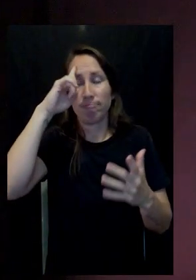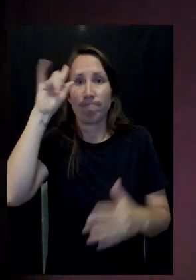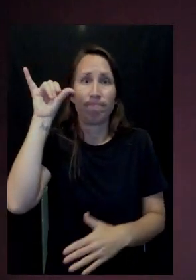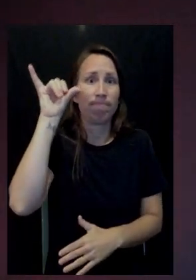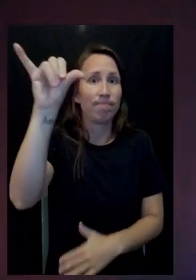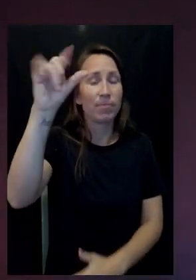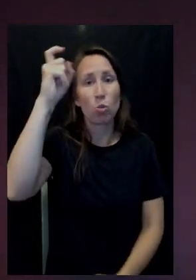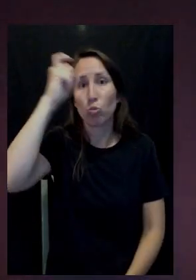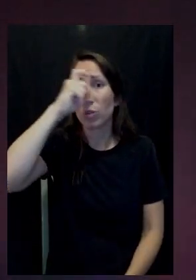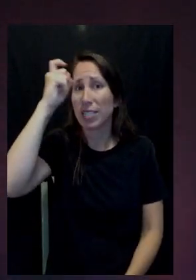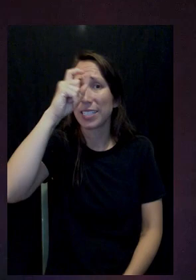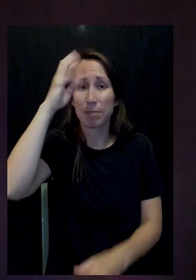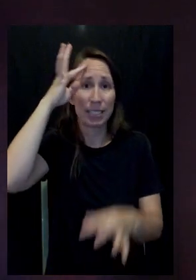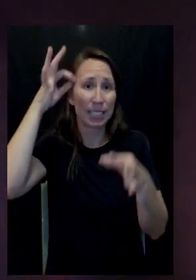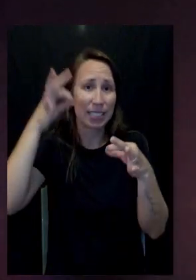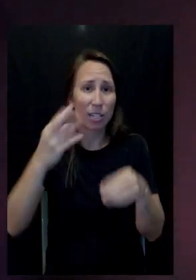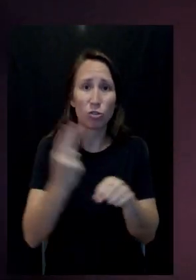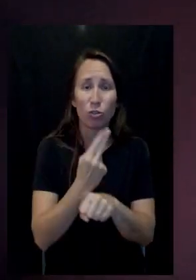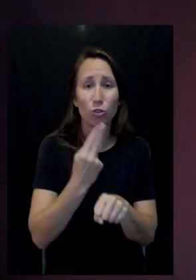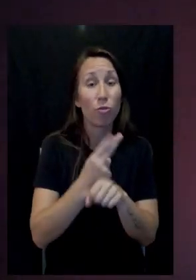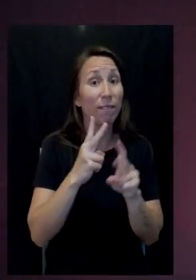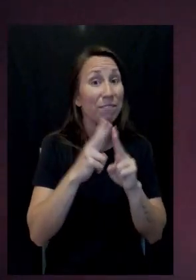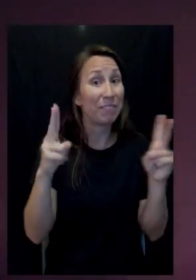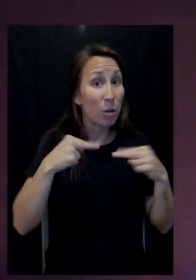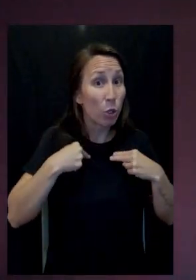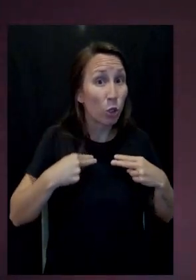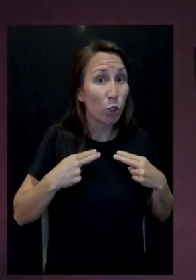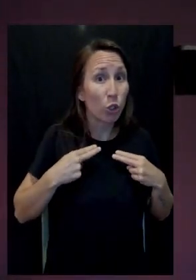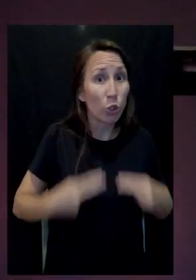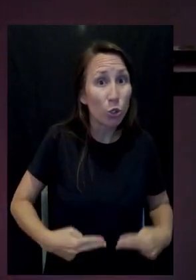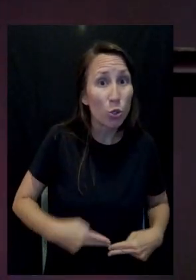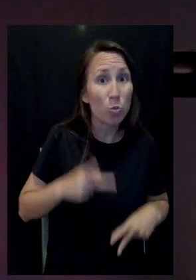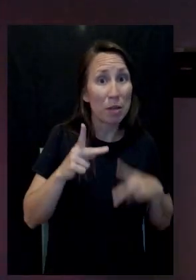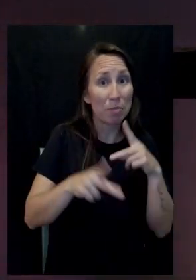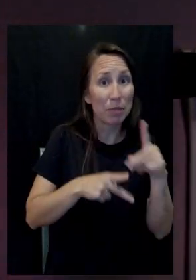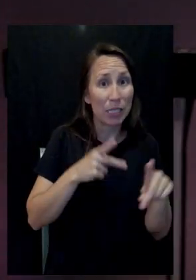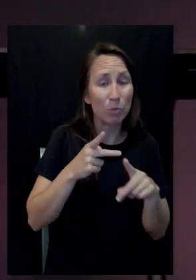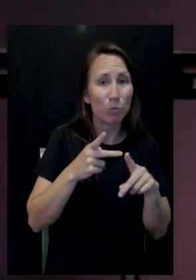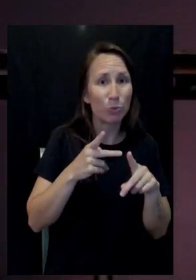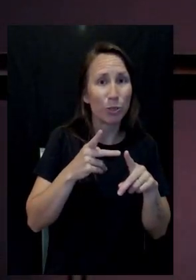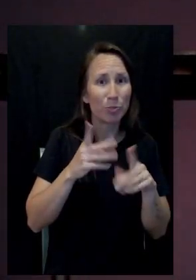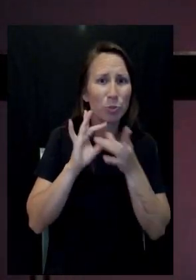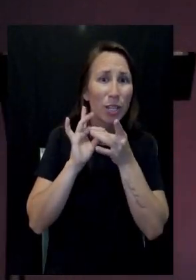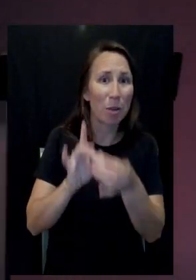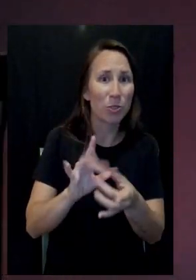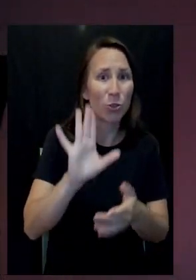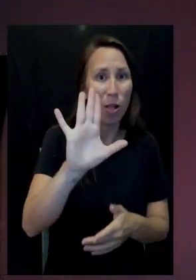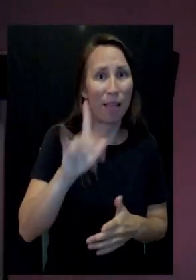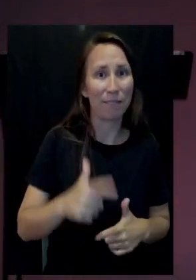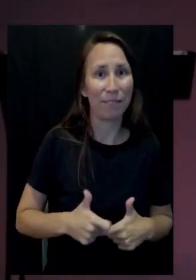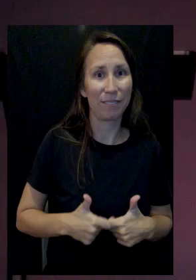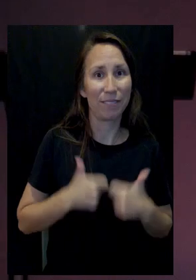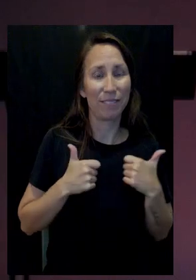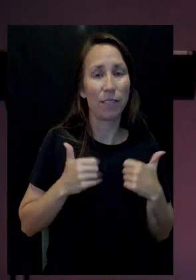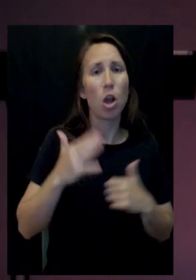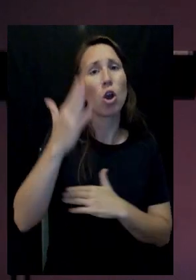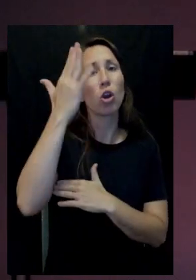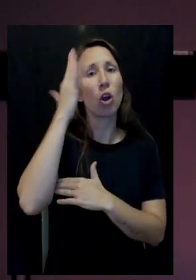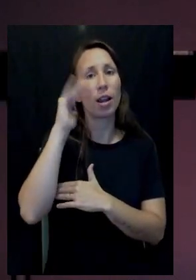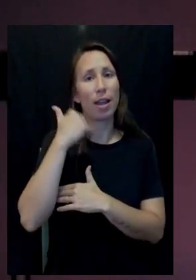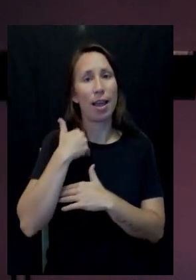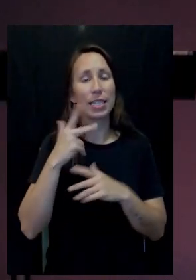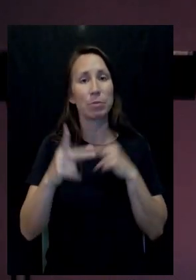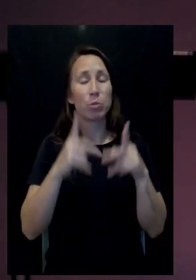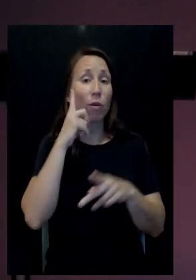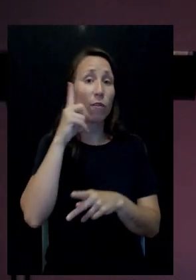infinite wisdom has decided to use very human people when it comes to your life. God